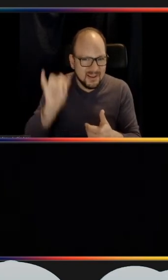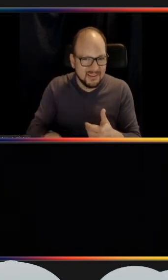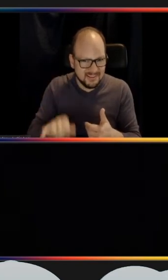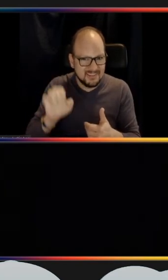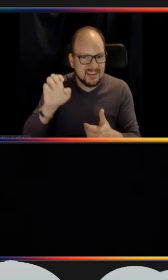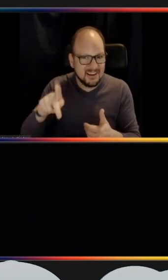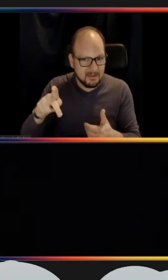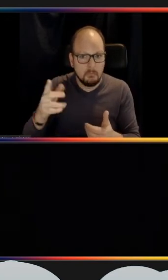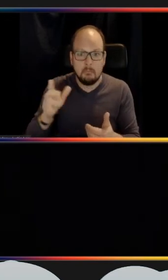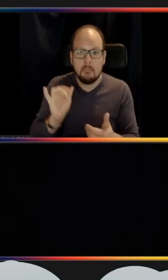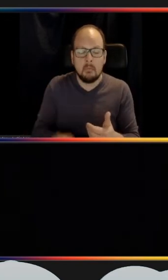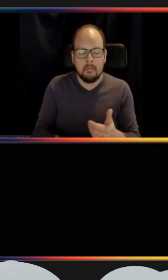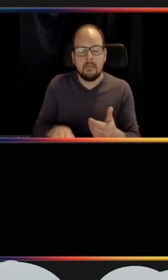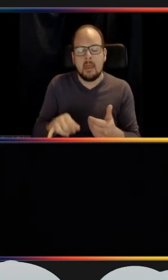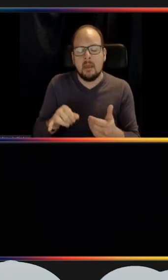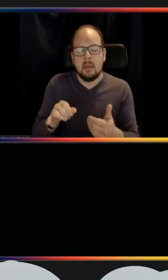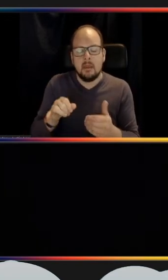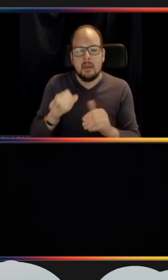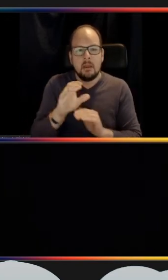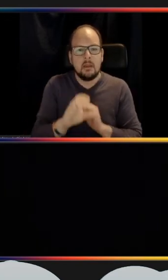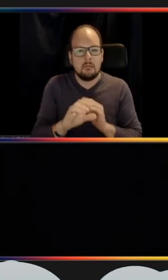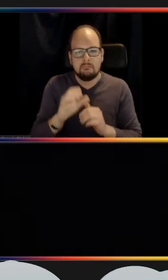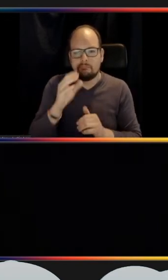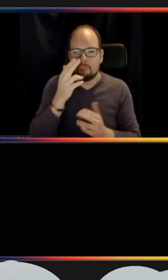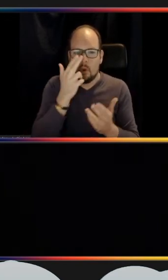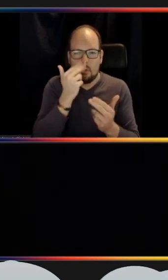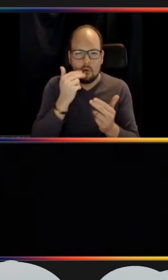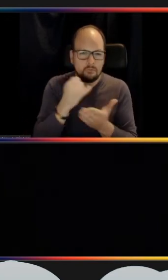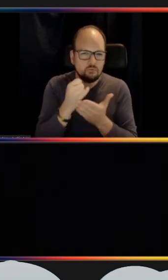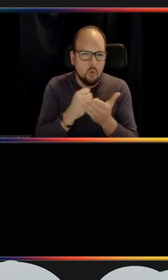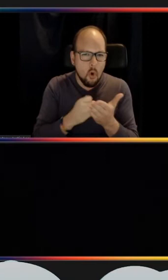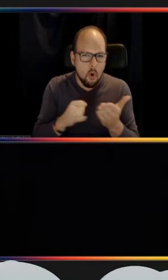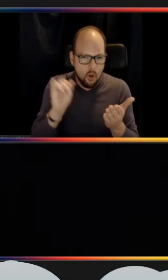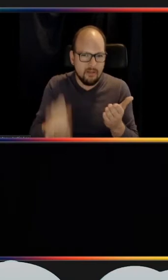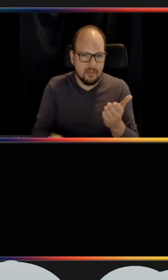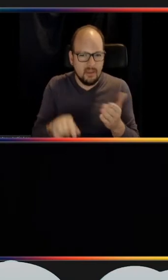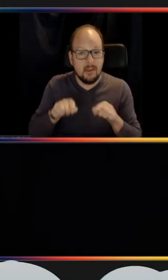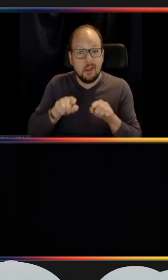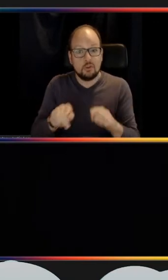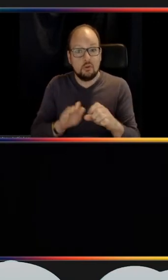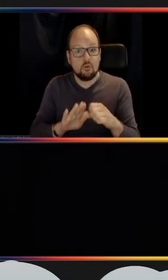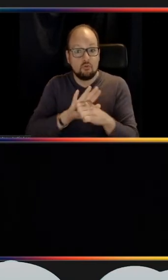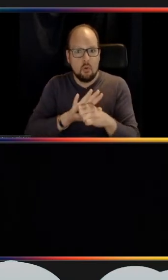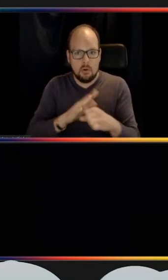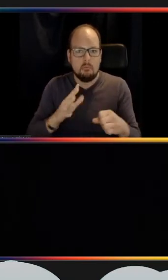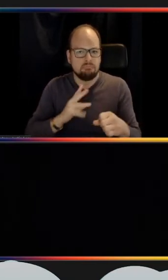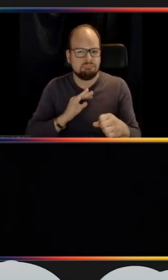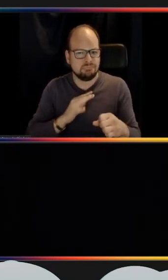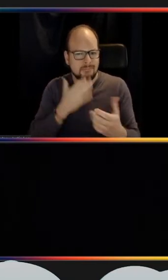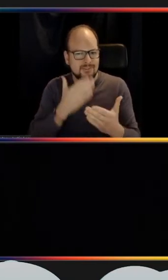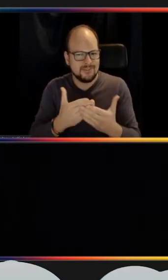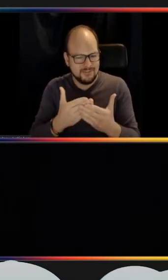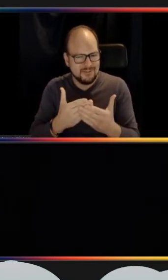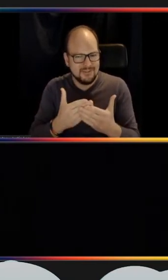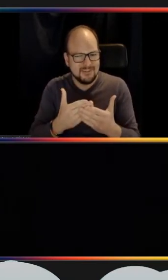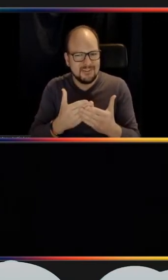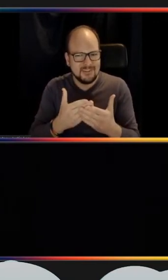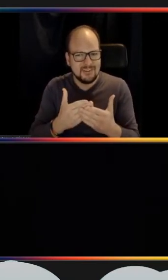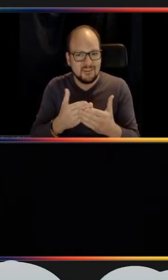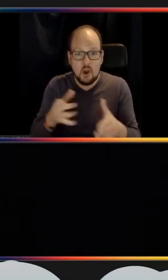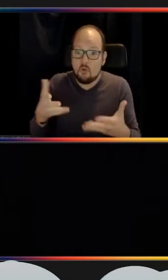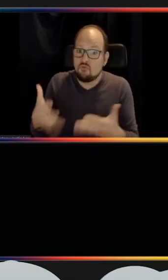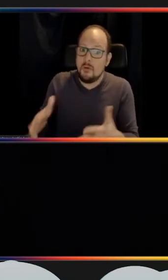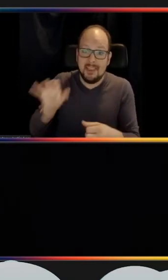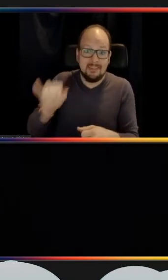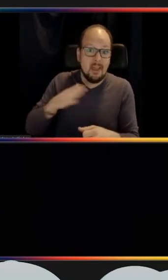was, it's an animated episode. We did it during Corona, and it was so incredible and so timely. So that was my